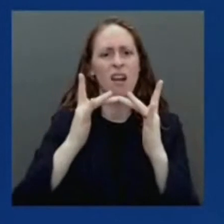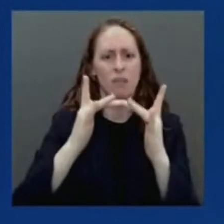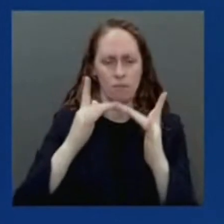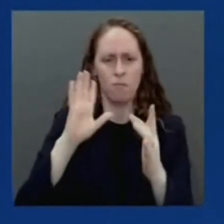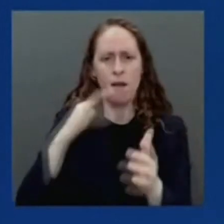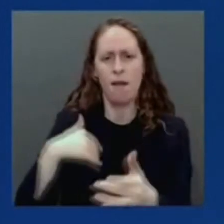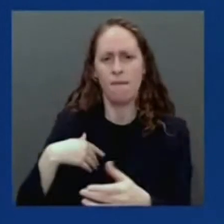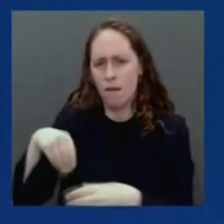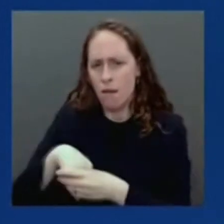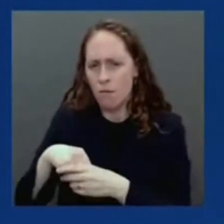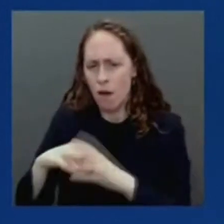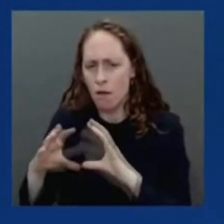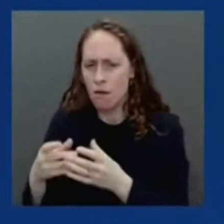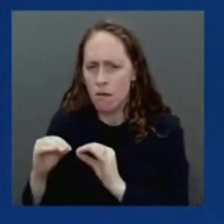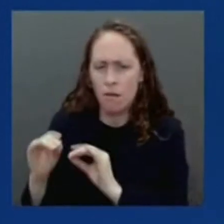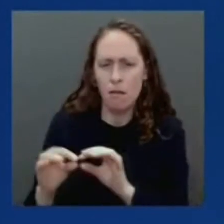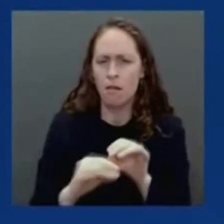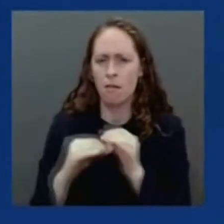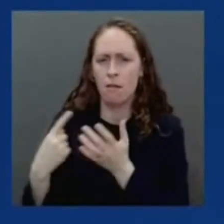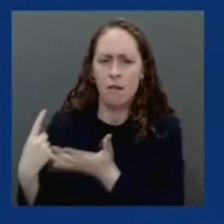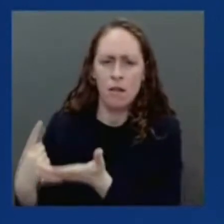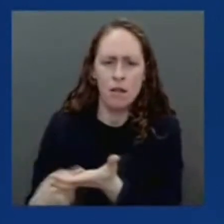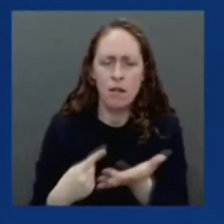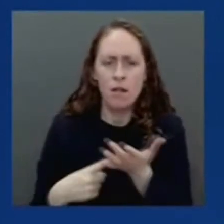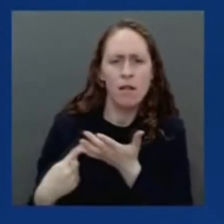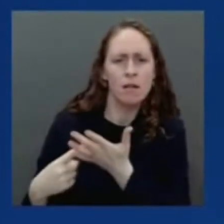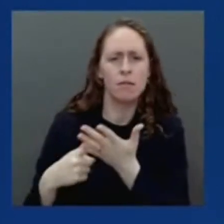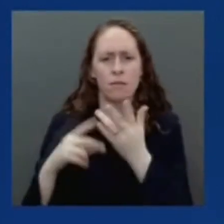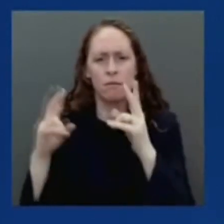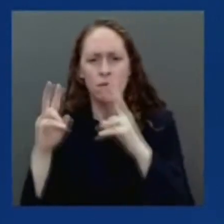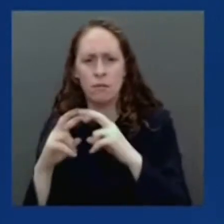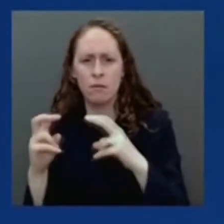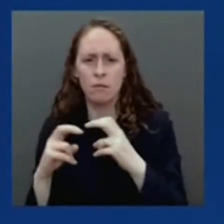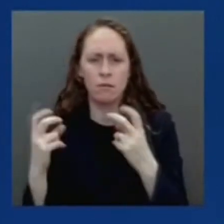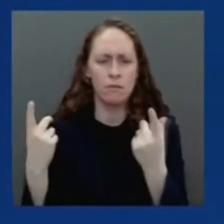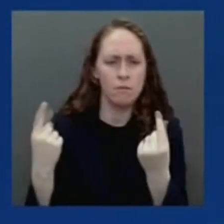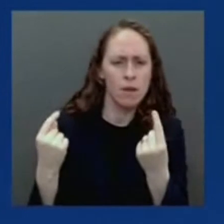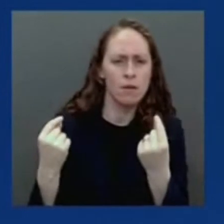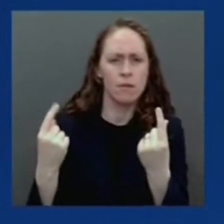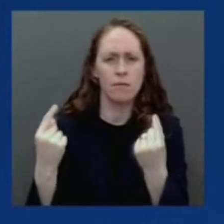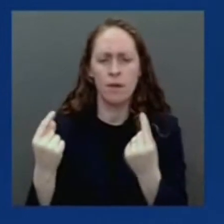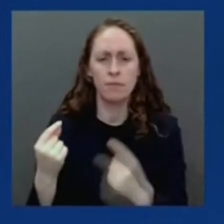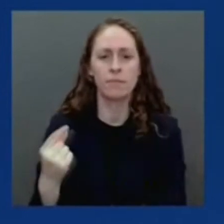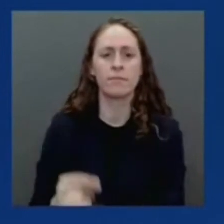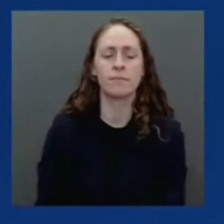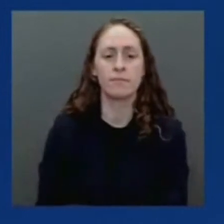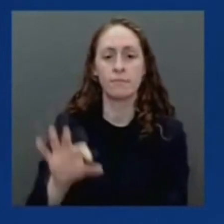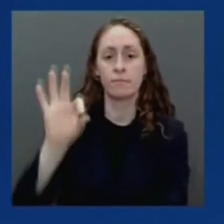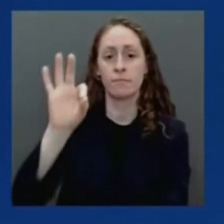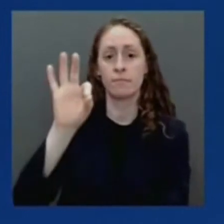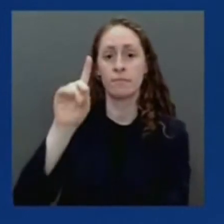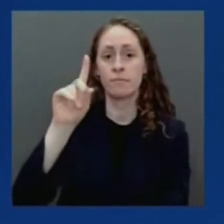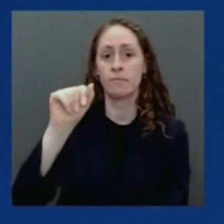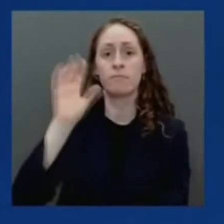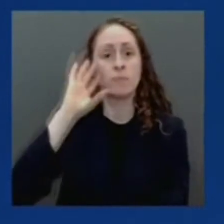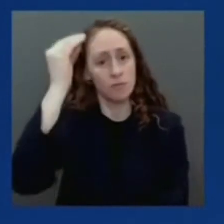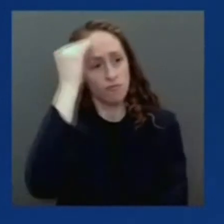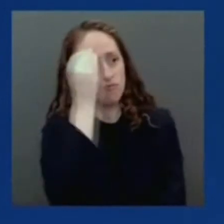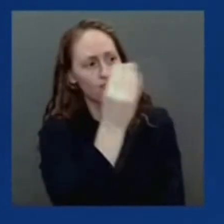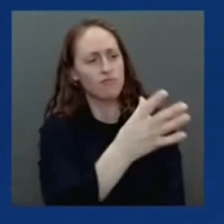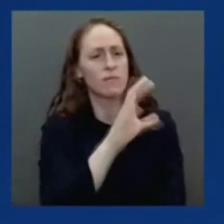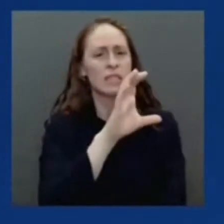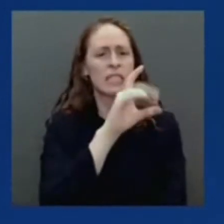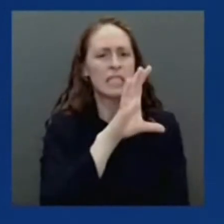and its advisory group will assess the data and make their recommendation. This is the same rigorous process that was used to assess